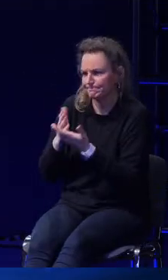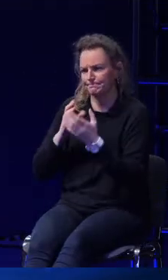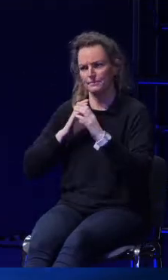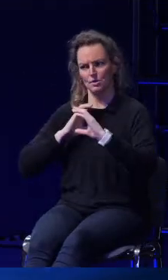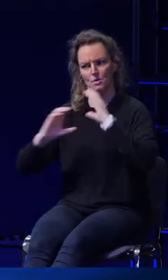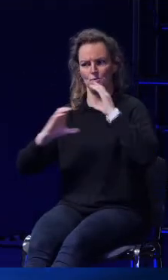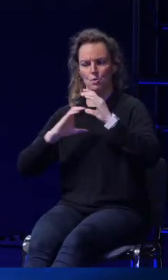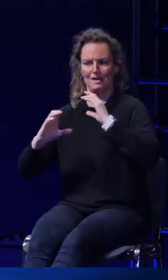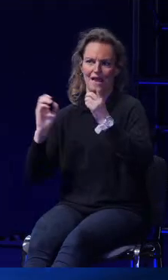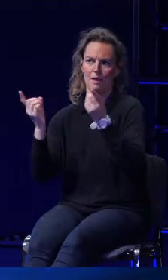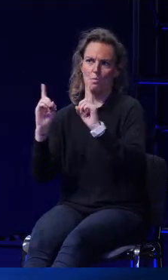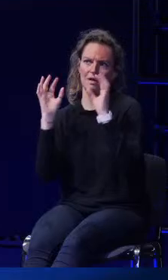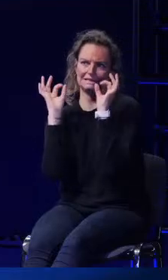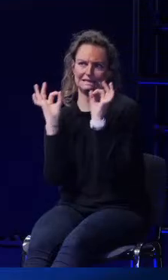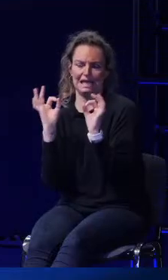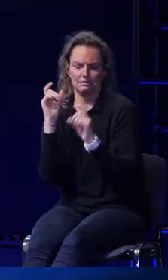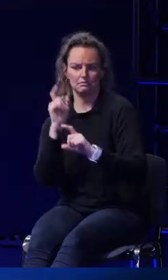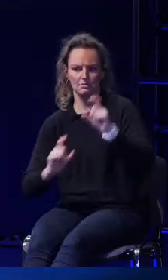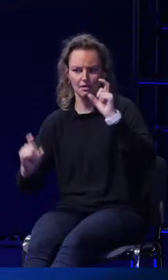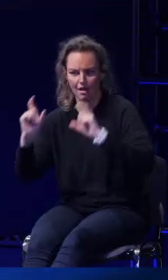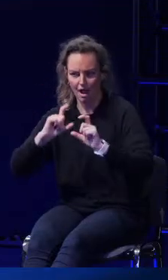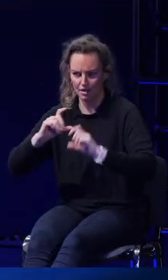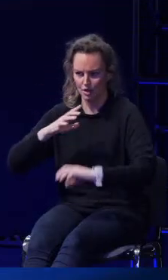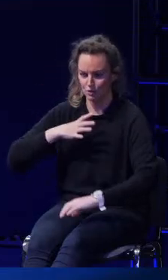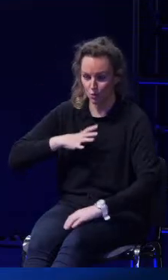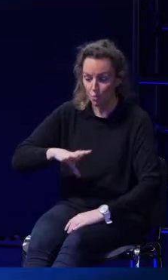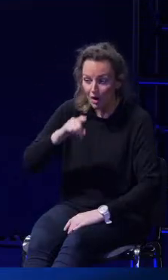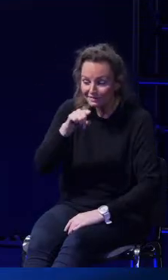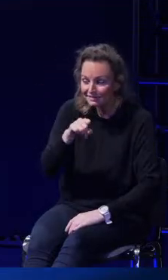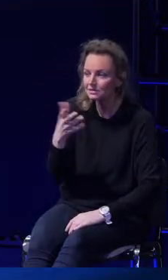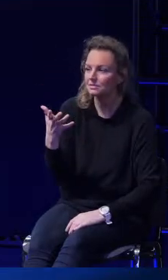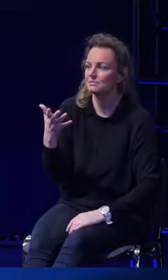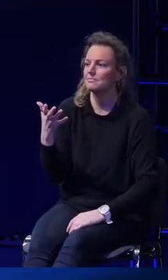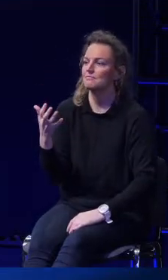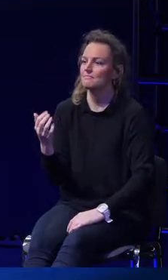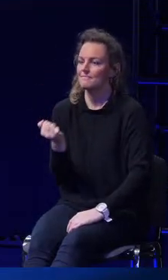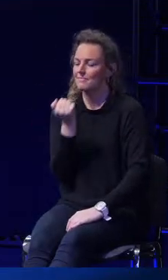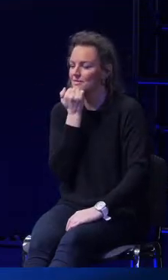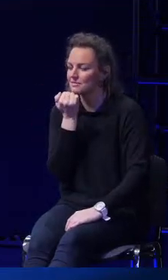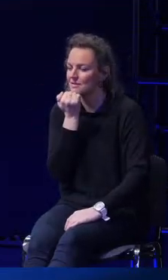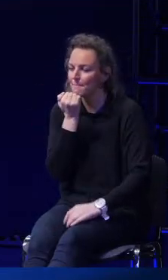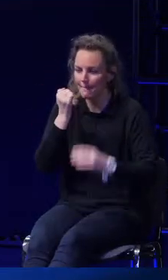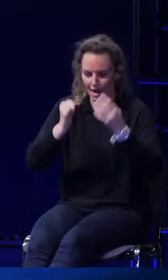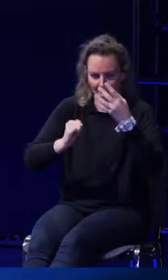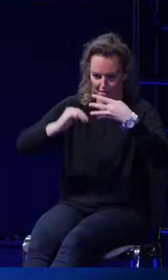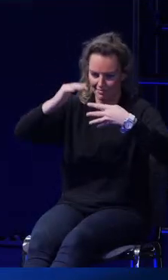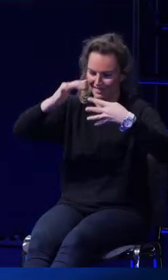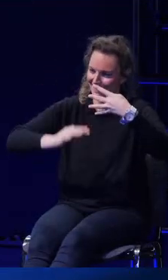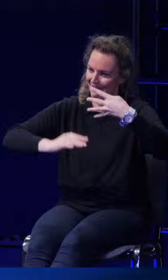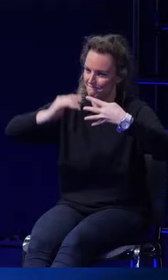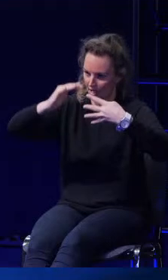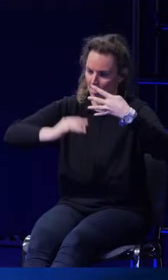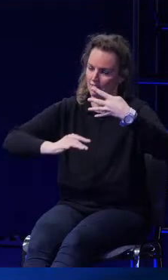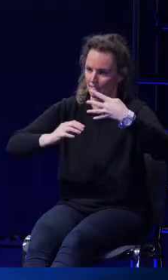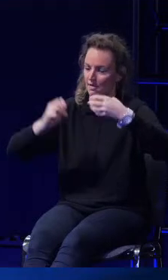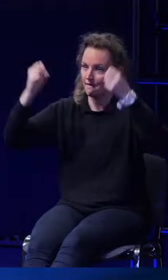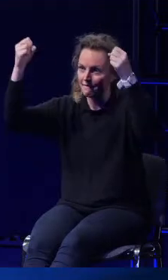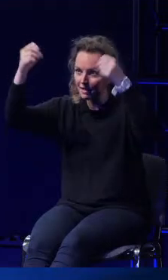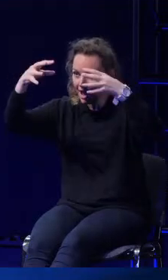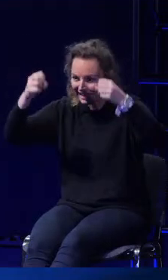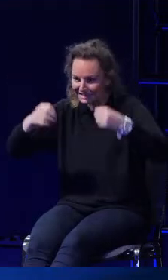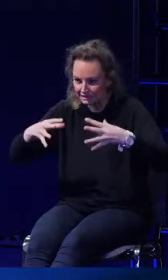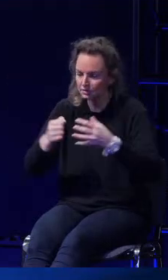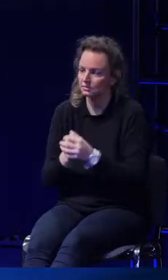communicate both the radiometry and colorimetry of a light. Now, you don't have to be specific about the